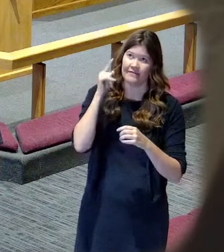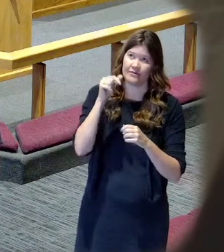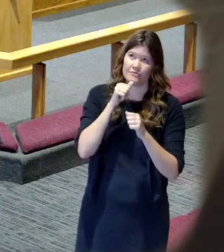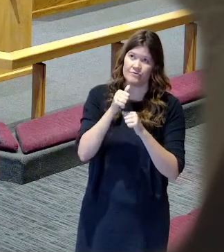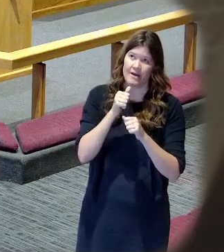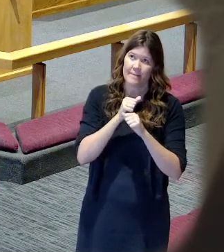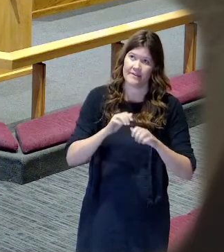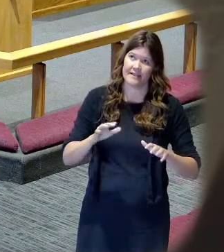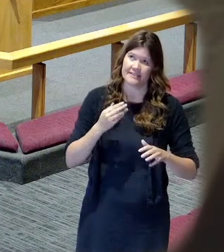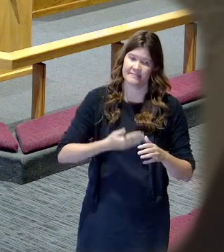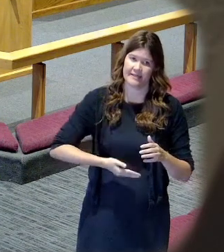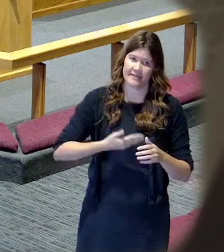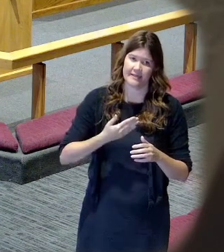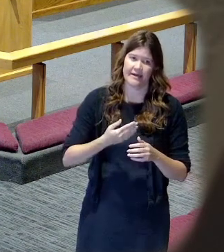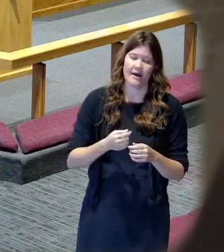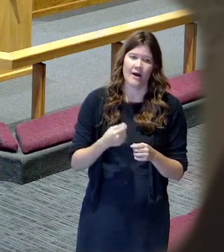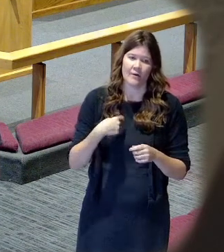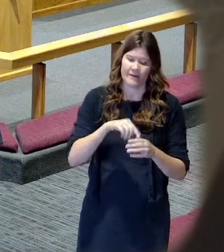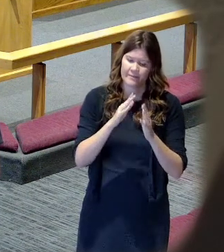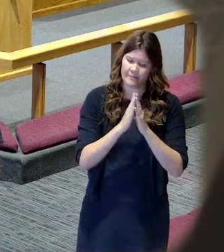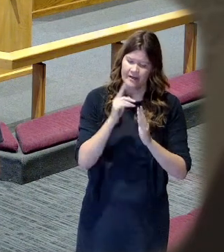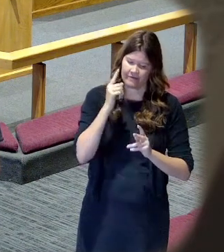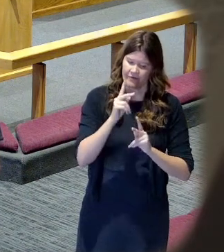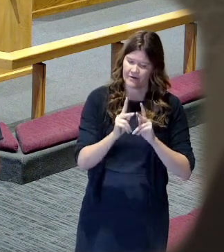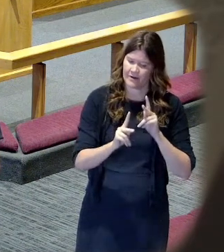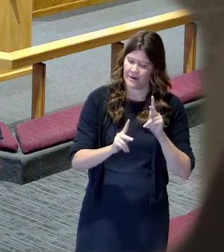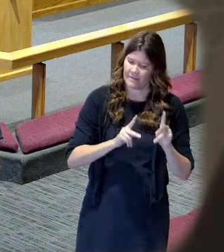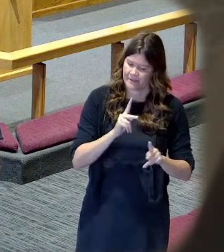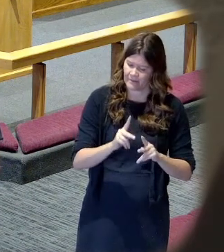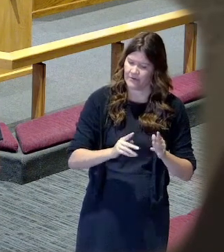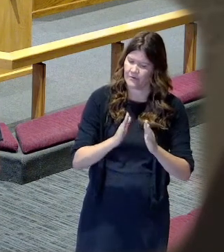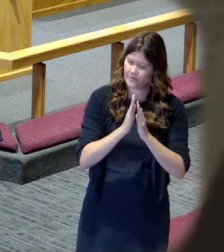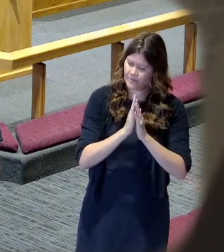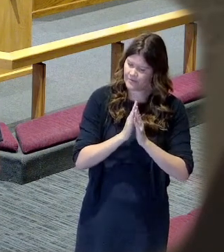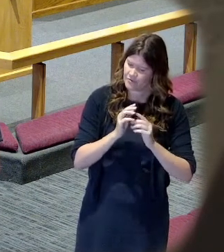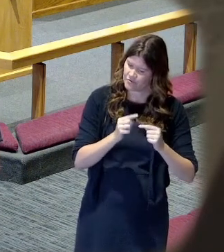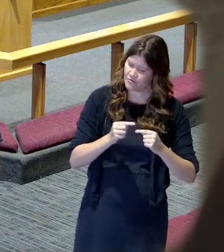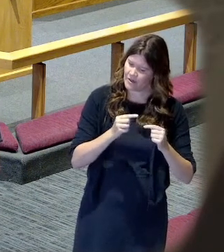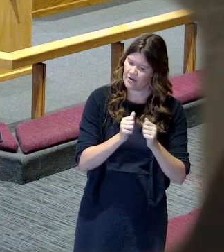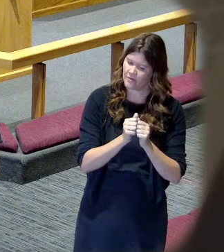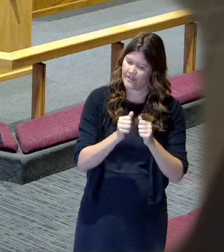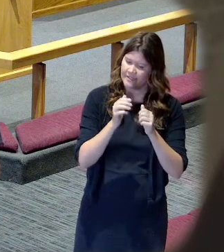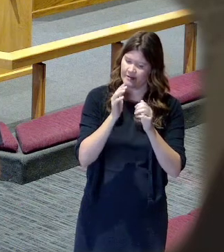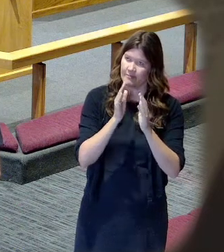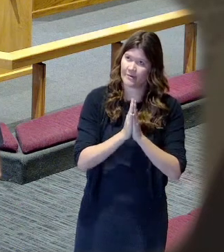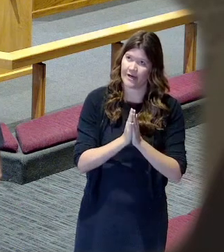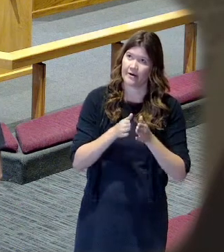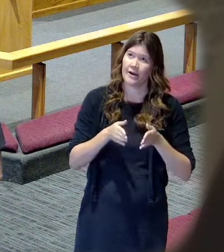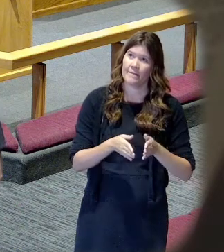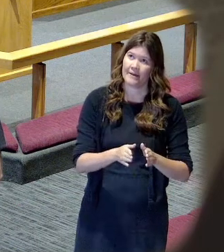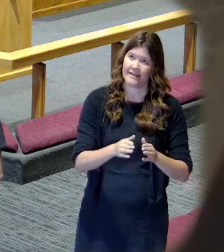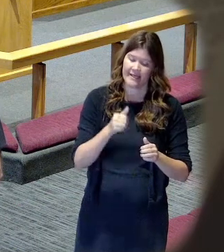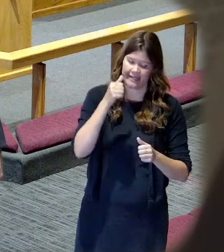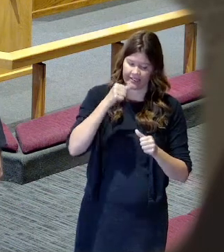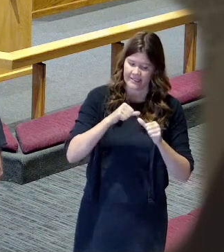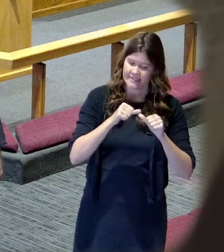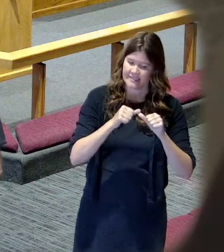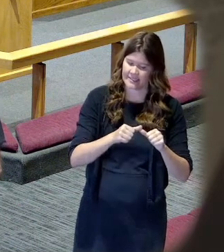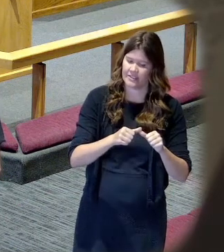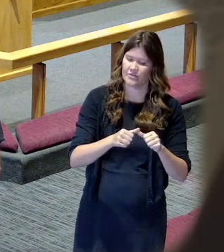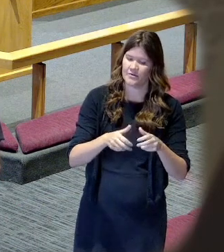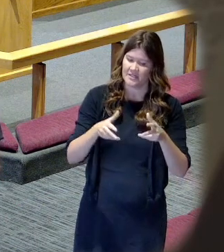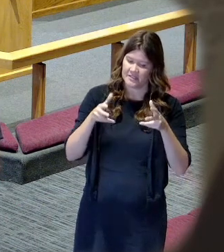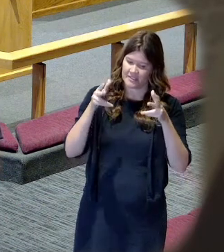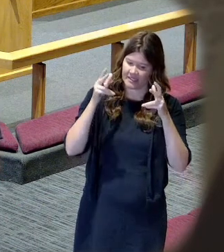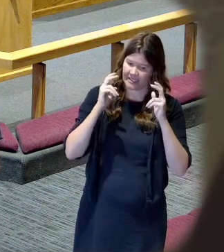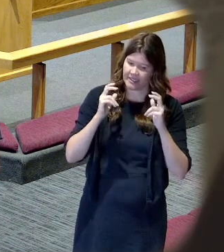prayer is difficult, that the Holy Spirit would enliven them with the reminder of God's promises in Scripture to hear and